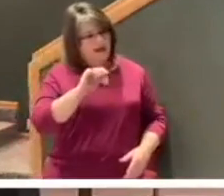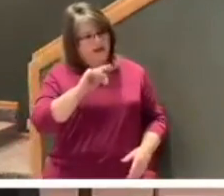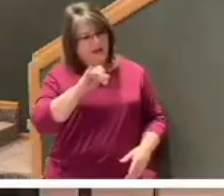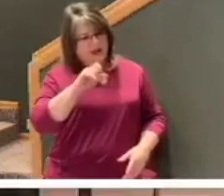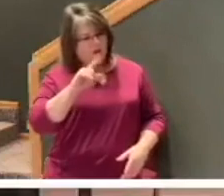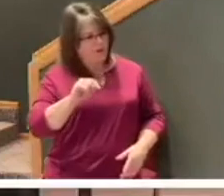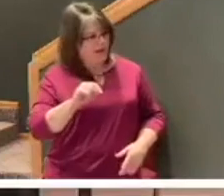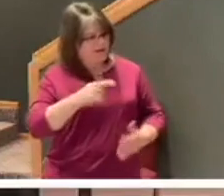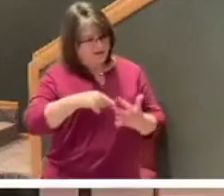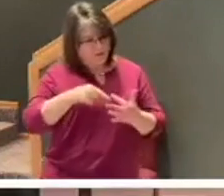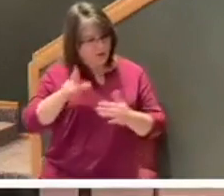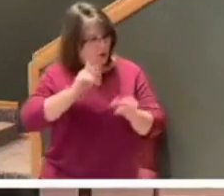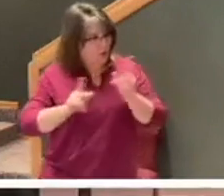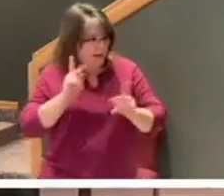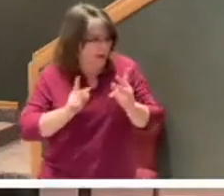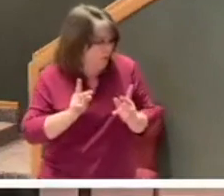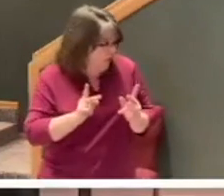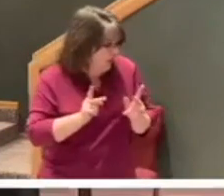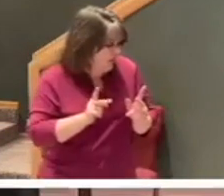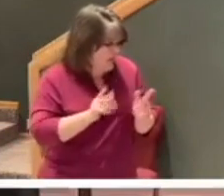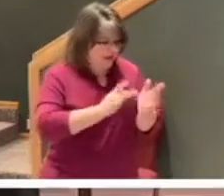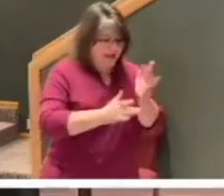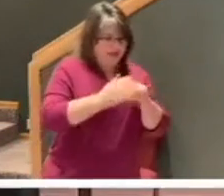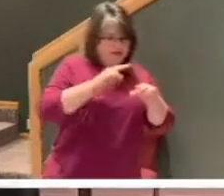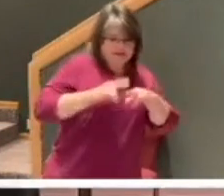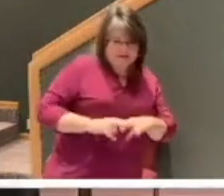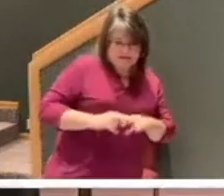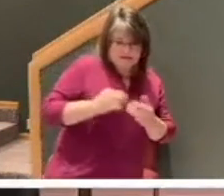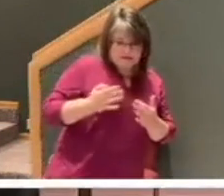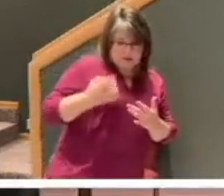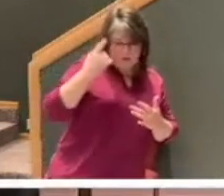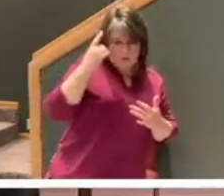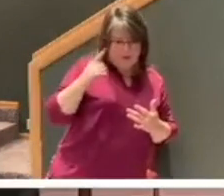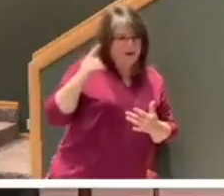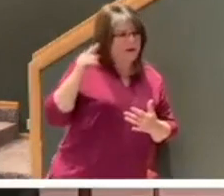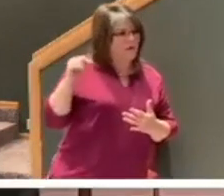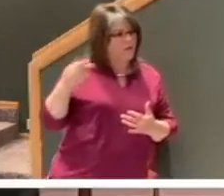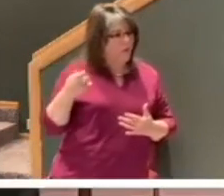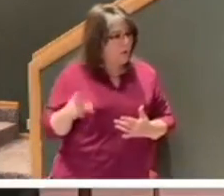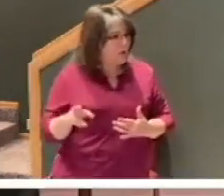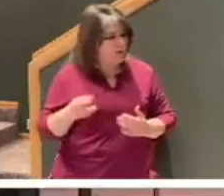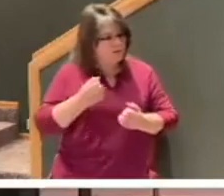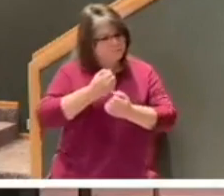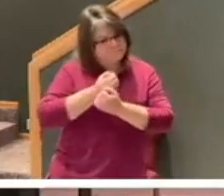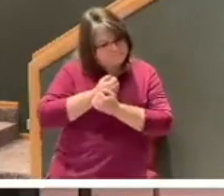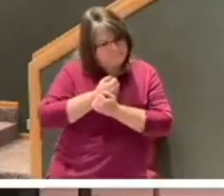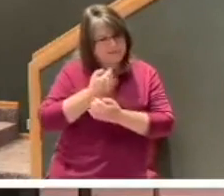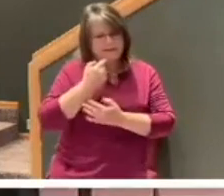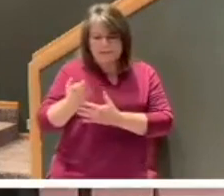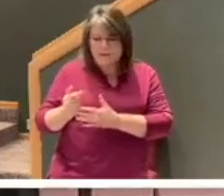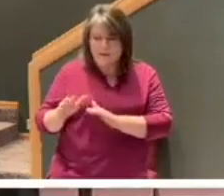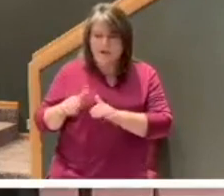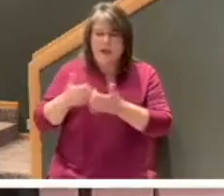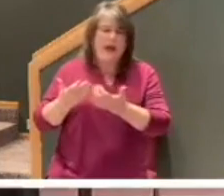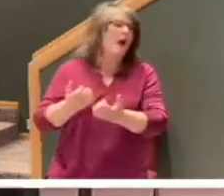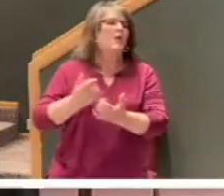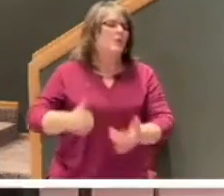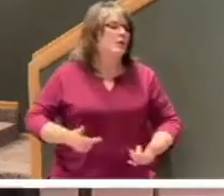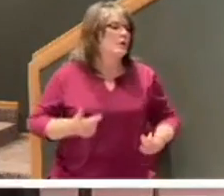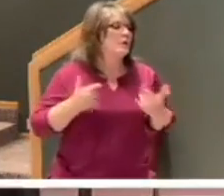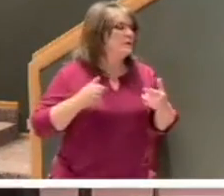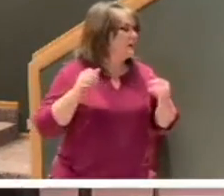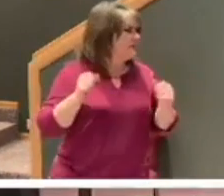own. And here Jesus sits waiting for her in compassion to tell her how her life